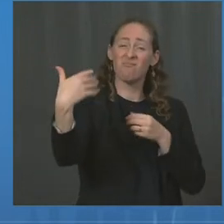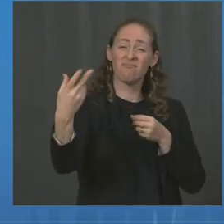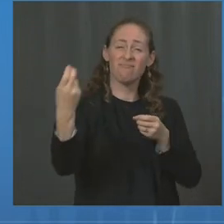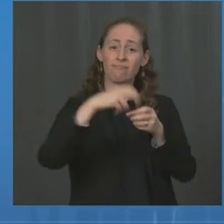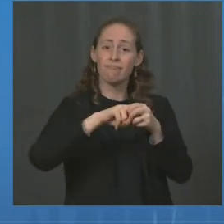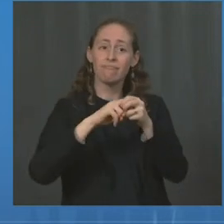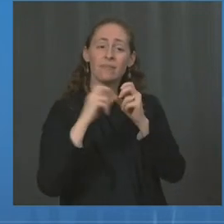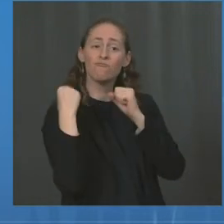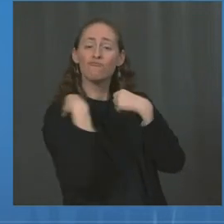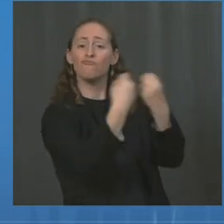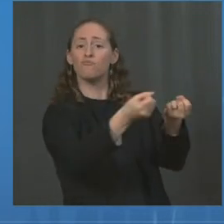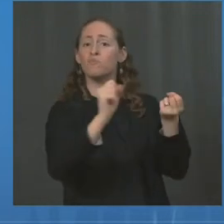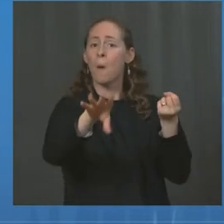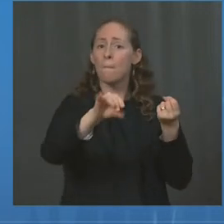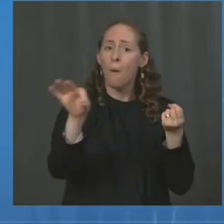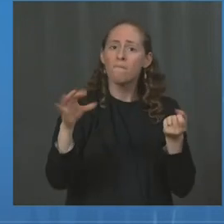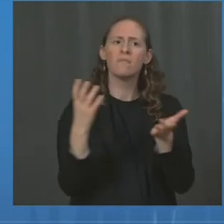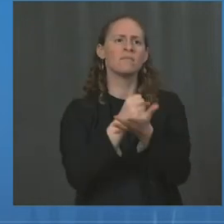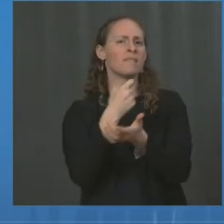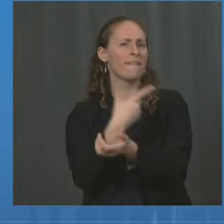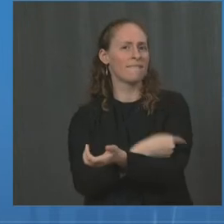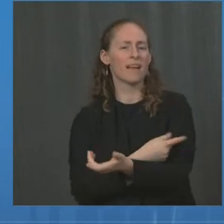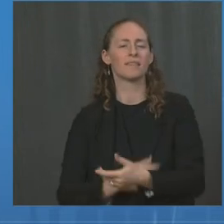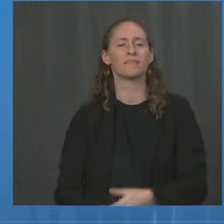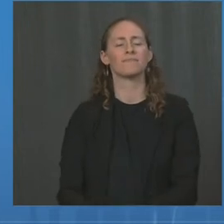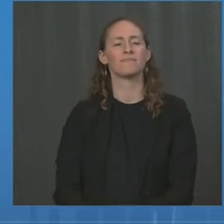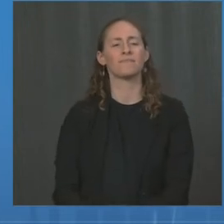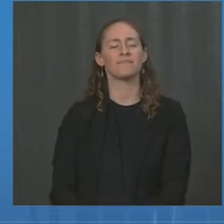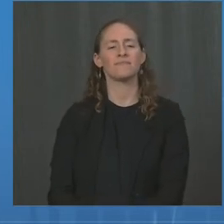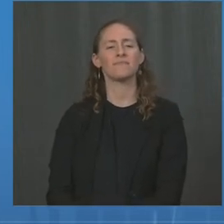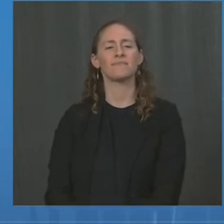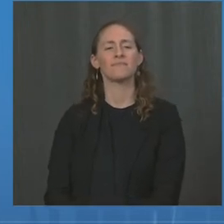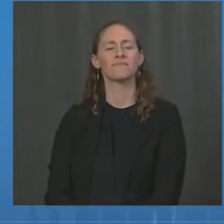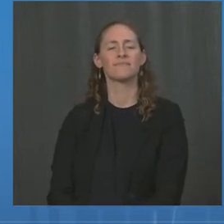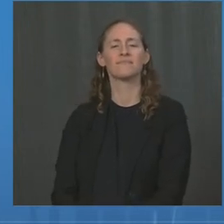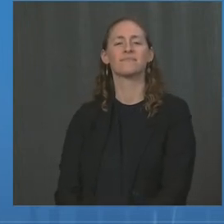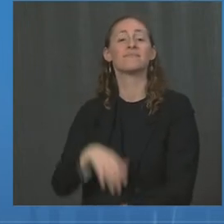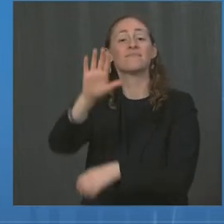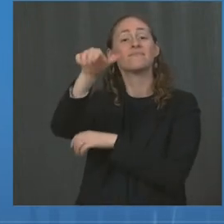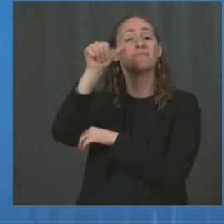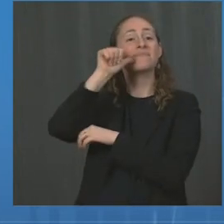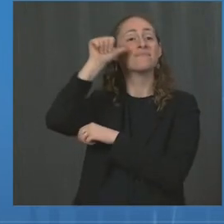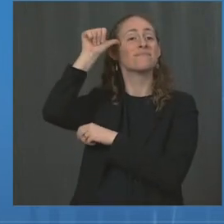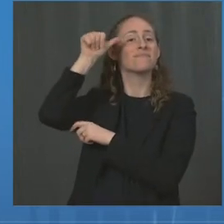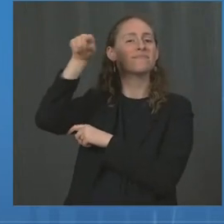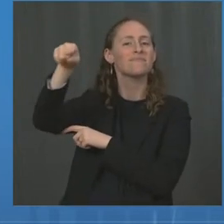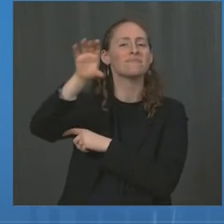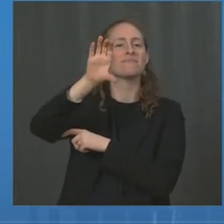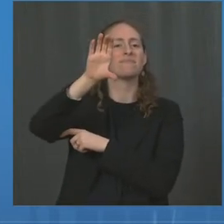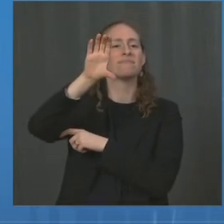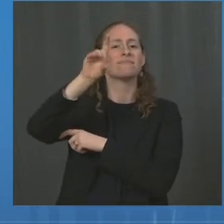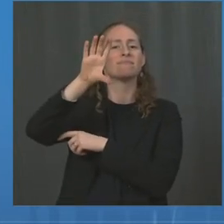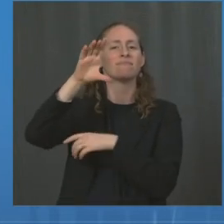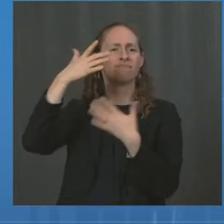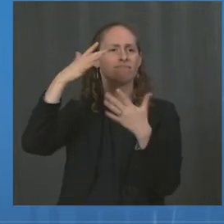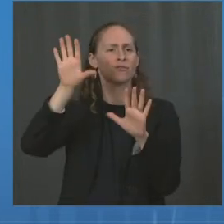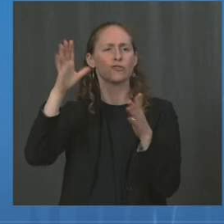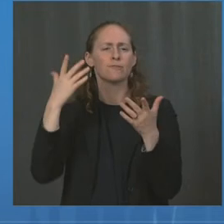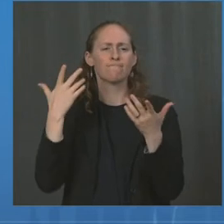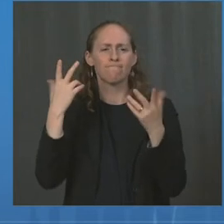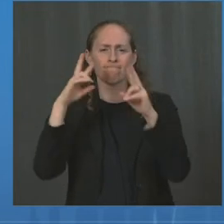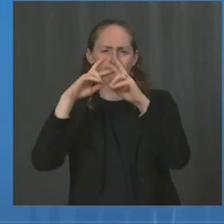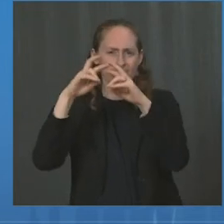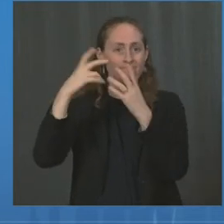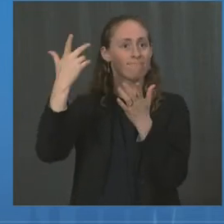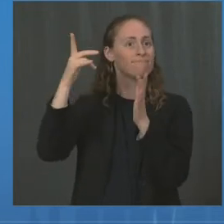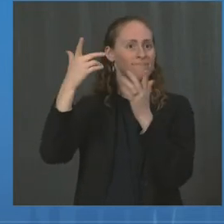Just yesterday, CDC's Advisory Committee on Immunization Practices reviewed the recent FDA decision to approve the Pfizer COVID vaccine,